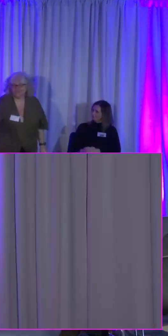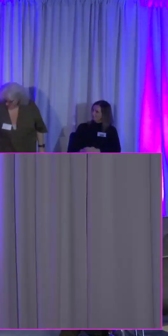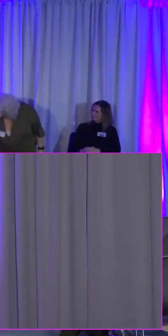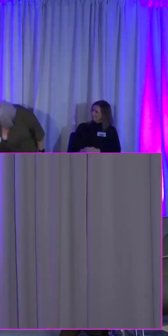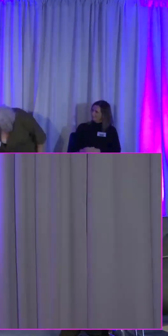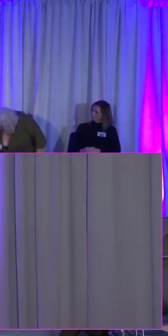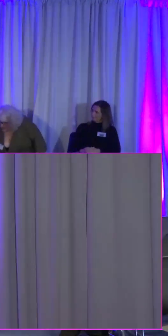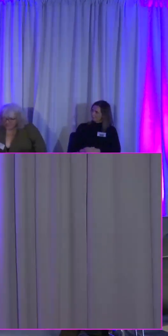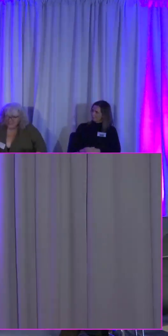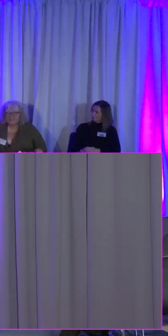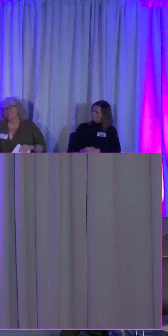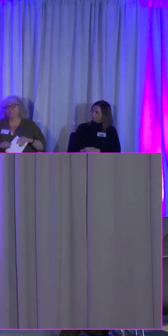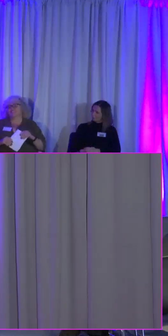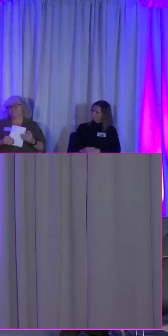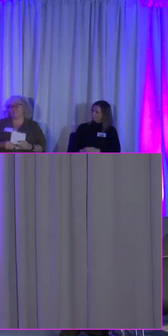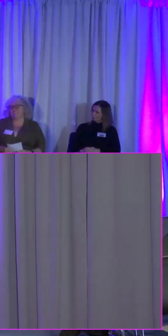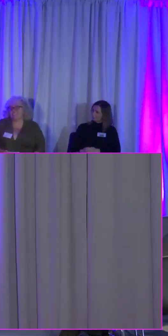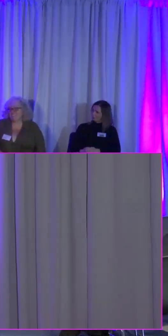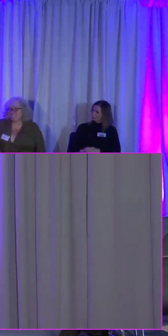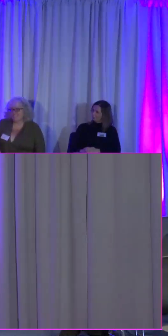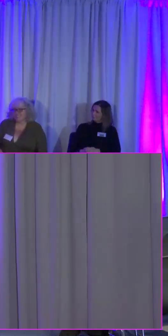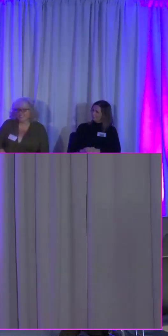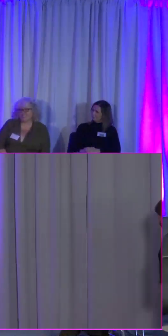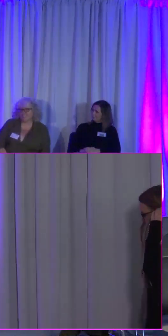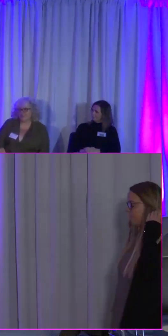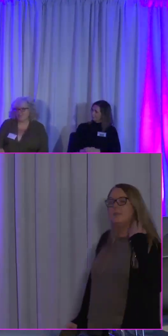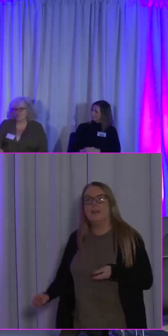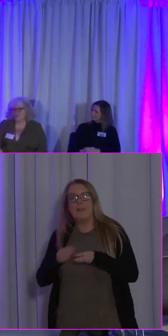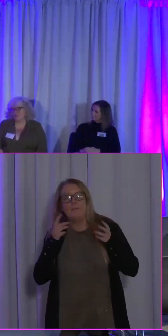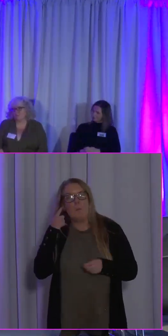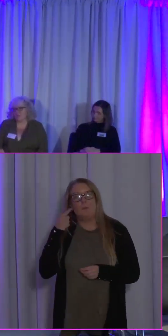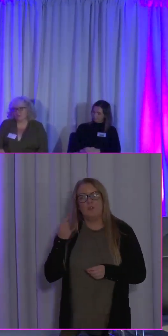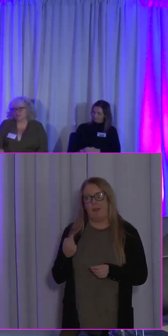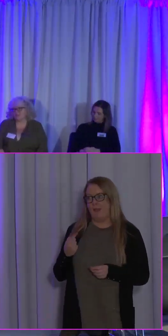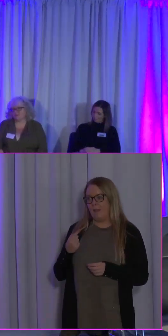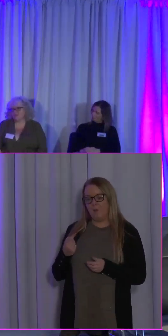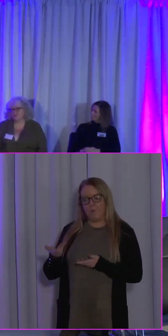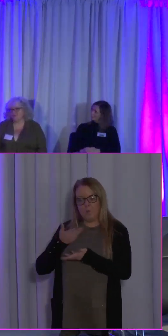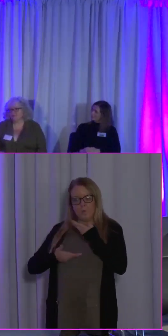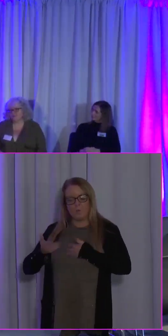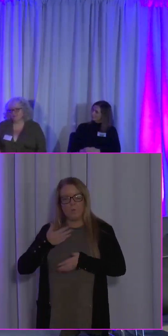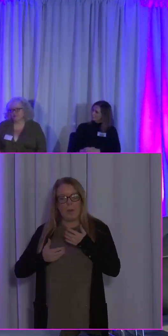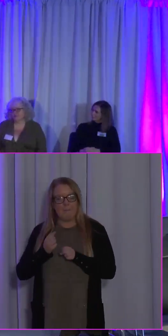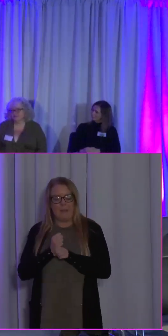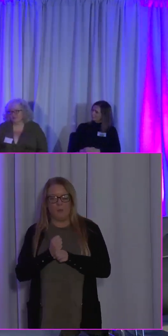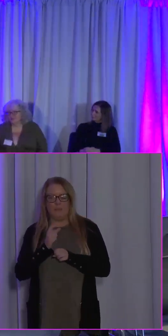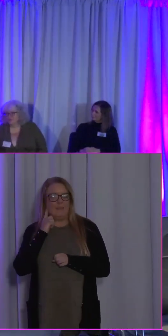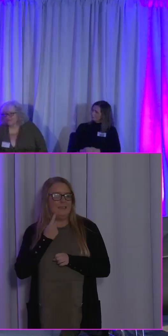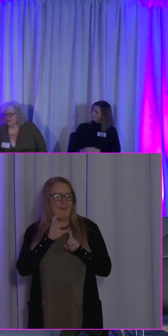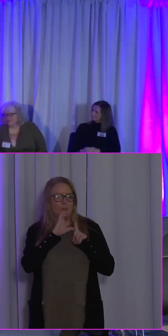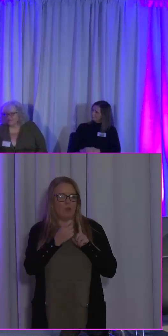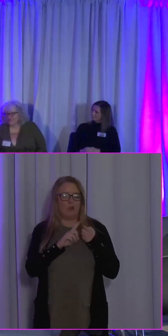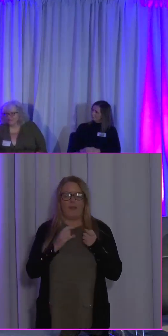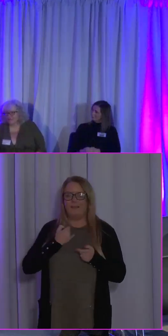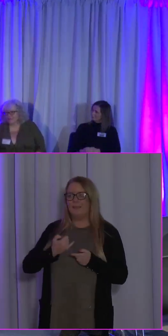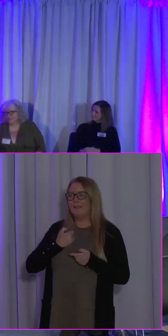Elaine, for that really interesting insight into deaf culture and identity. And I'm now delighted to introduce Terri Sweeney Meade from